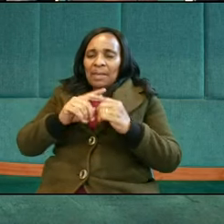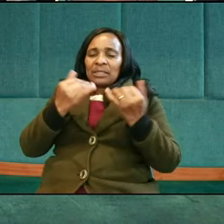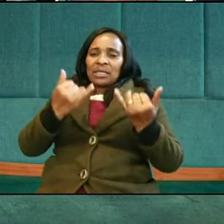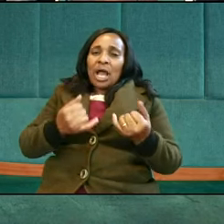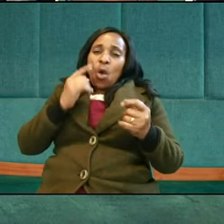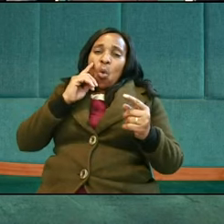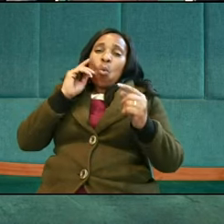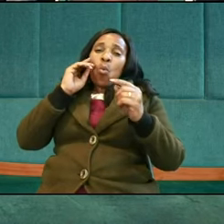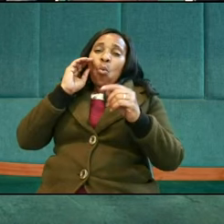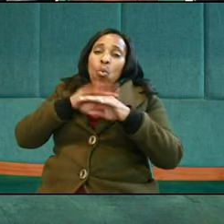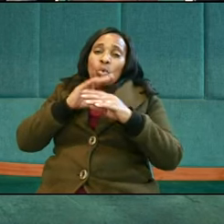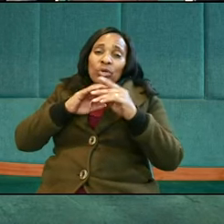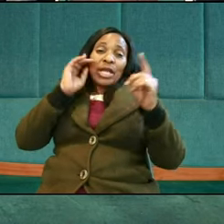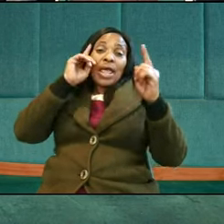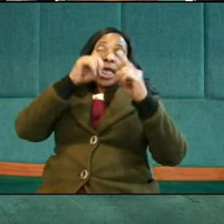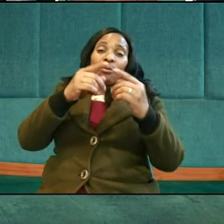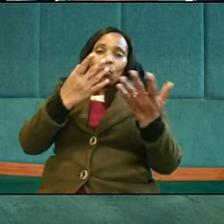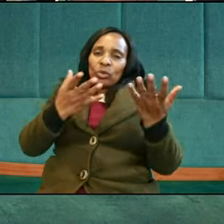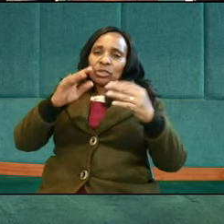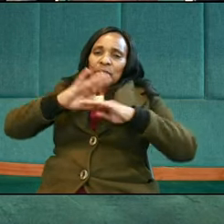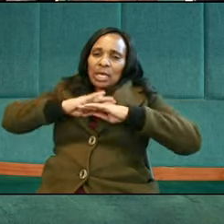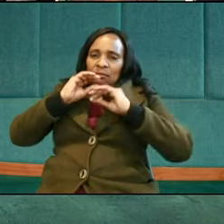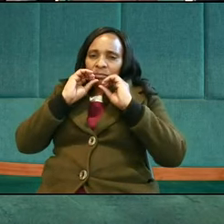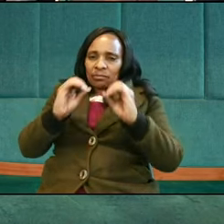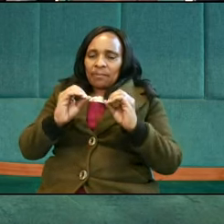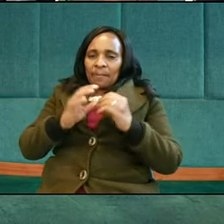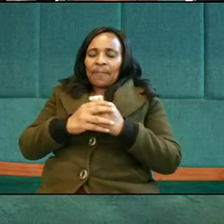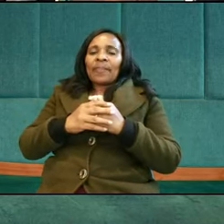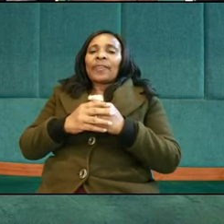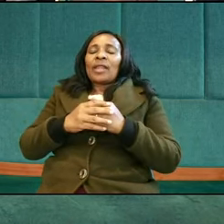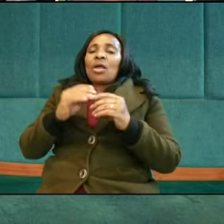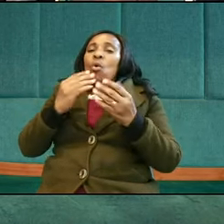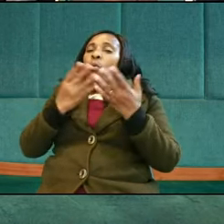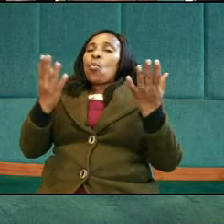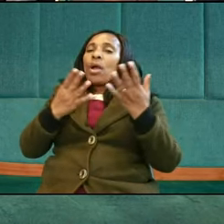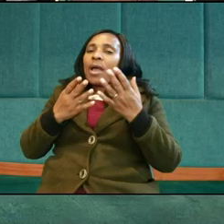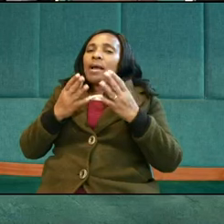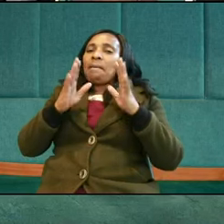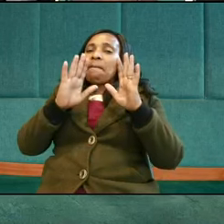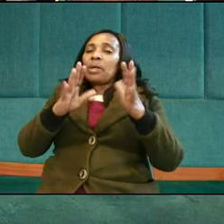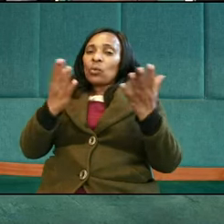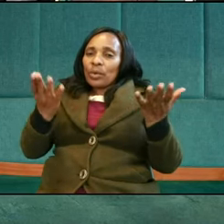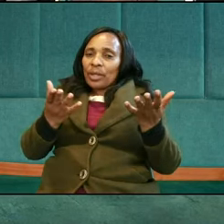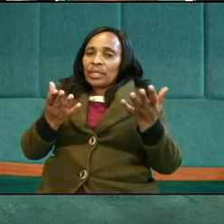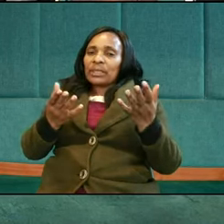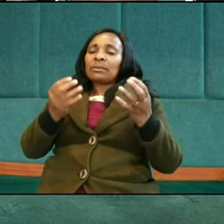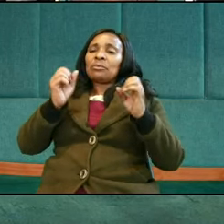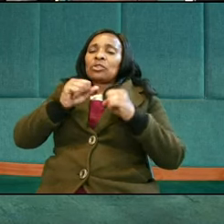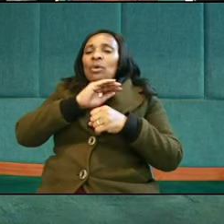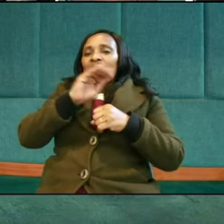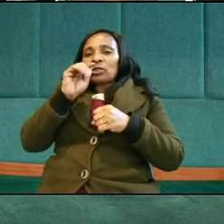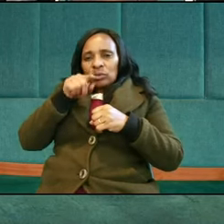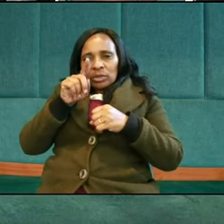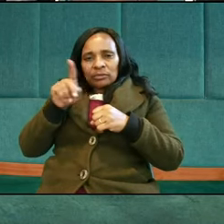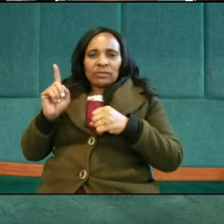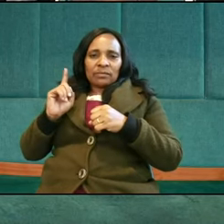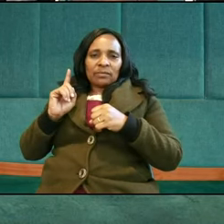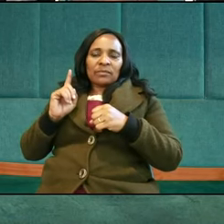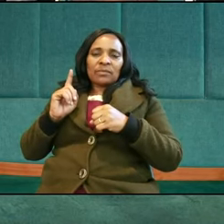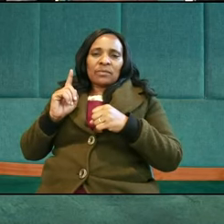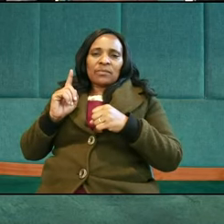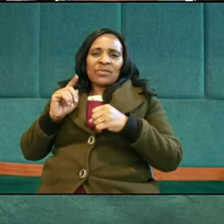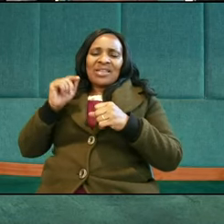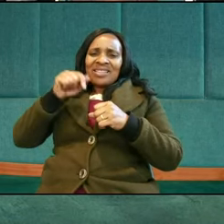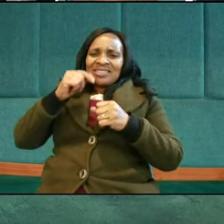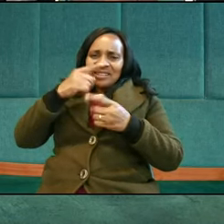good intentions are not enough. Where the buck stops is to really ask yourself that, is